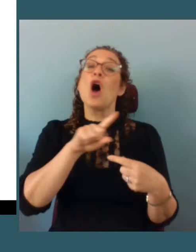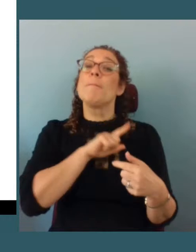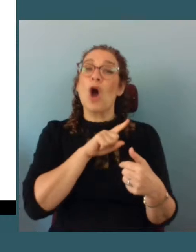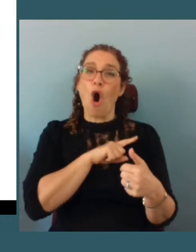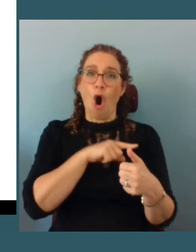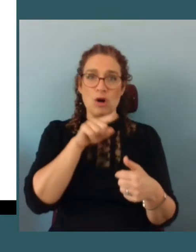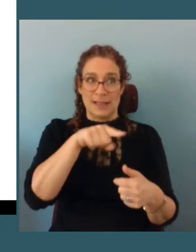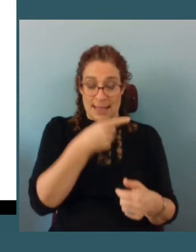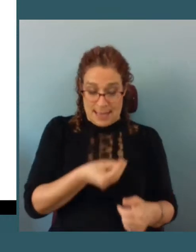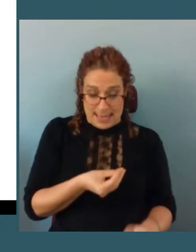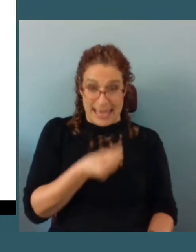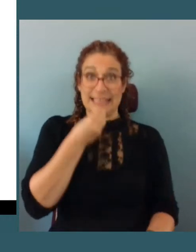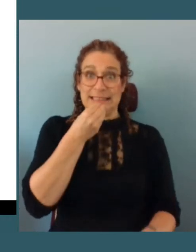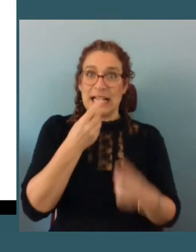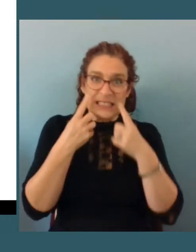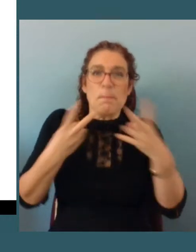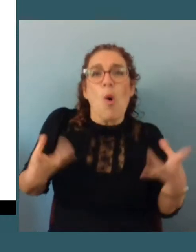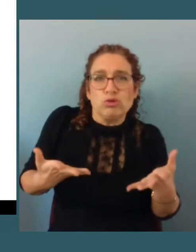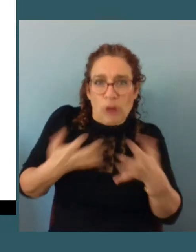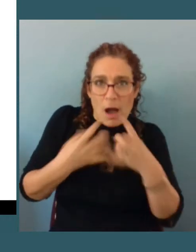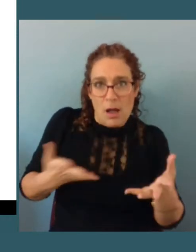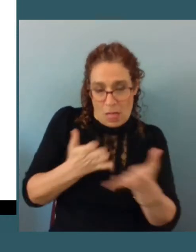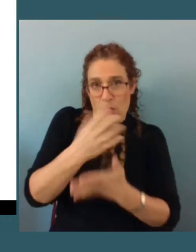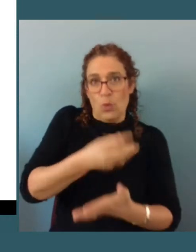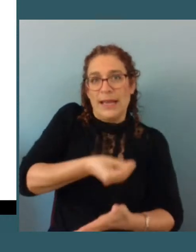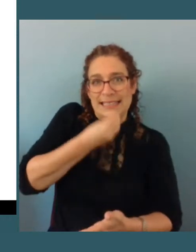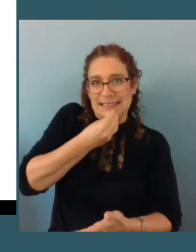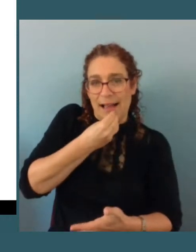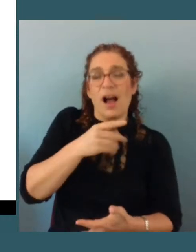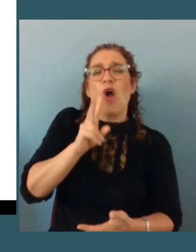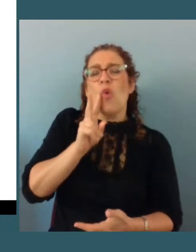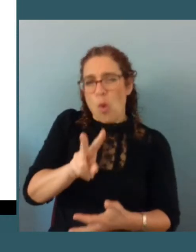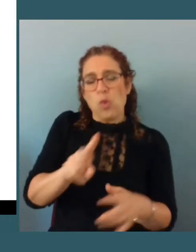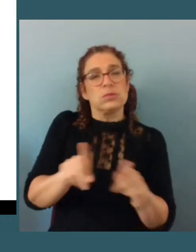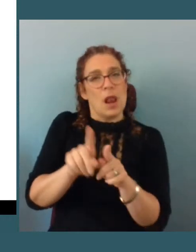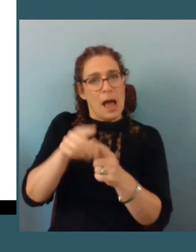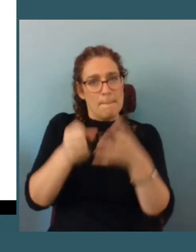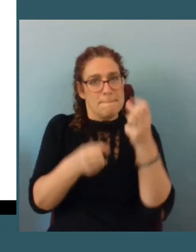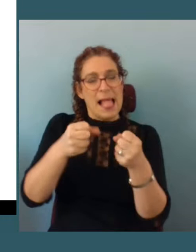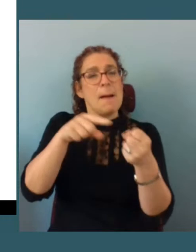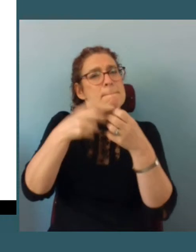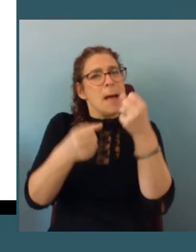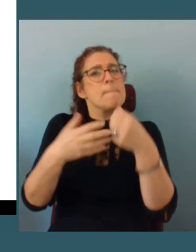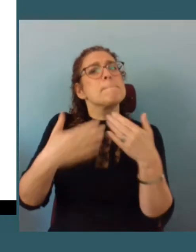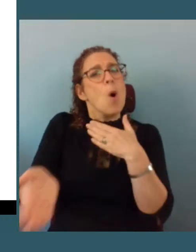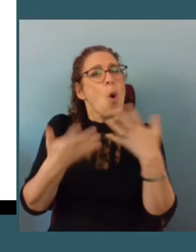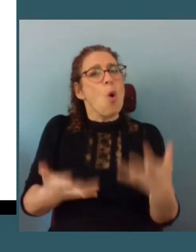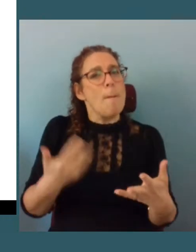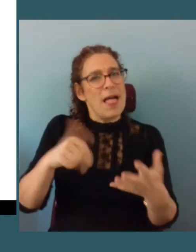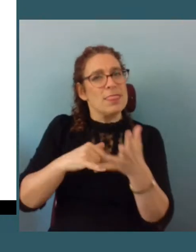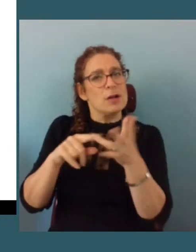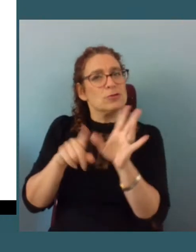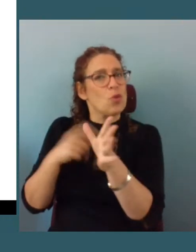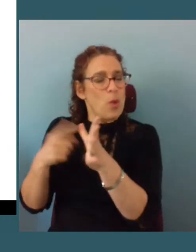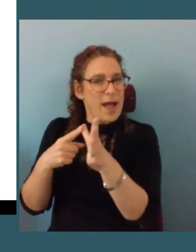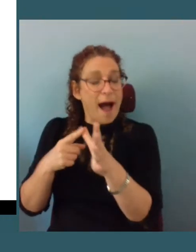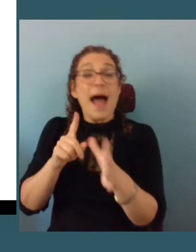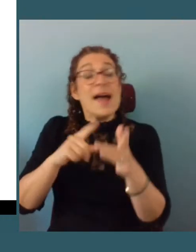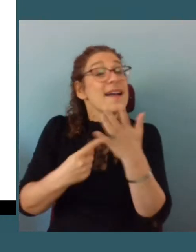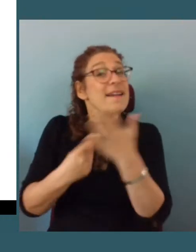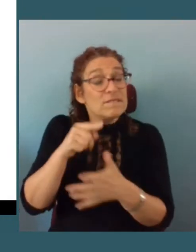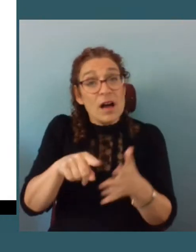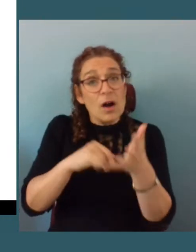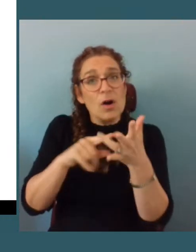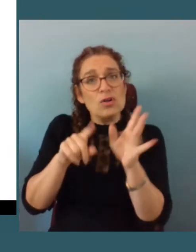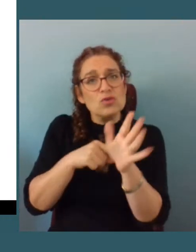The allergen is most likely to be milk. I think milk is much commoner than soya, and soya lecithin, even if you have soya allergy, you often can tolerate that.